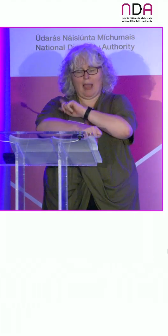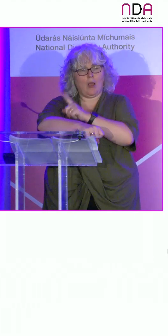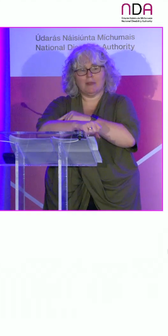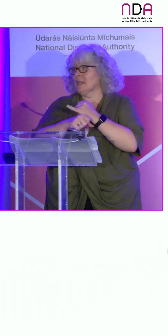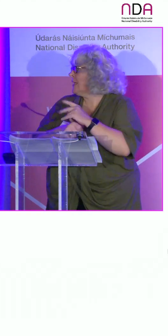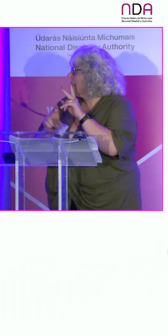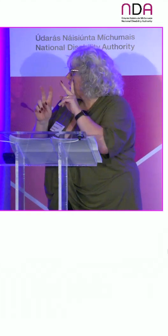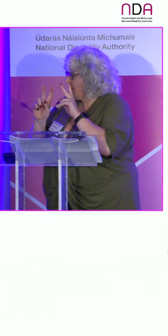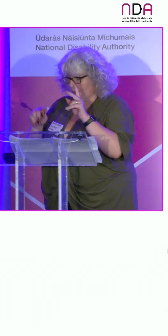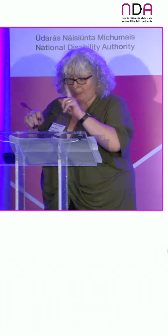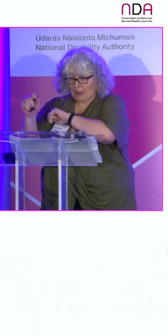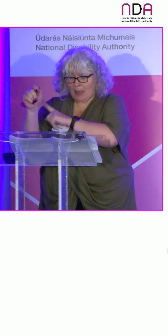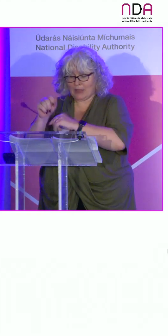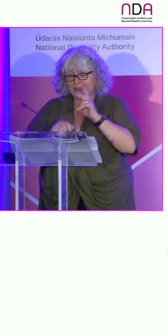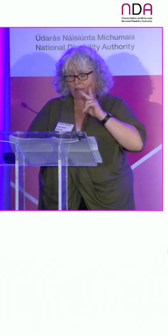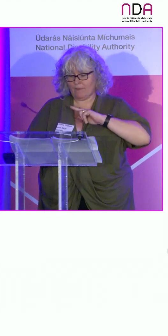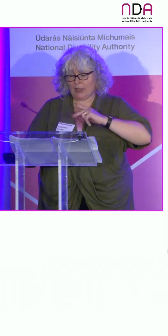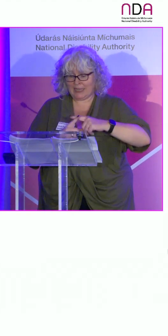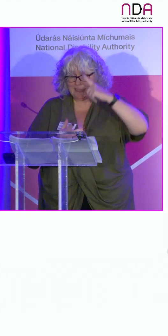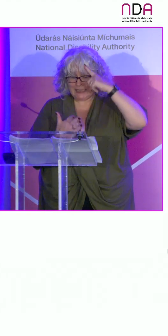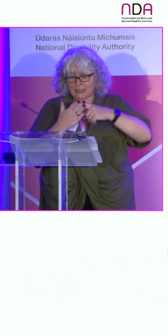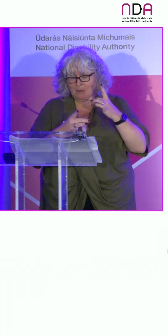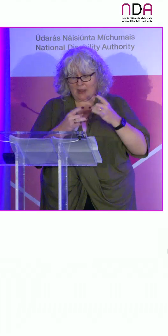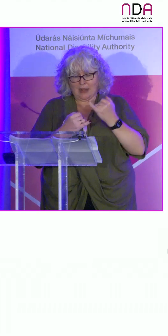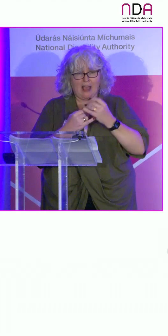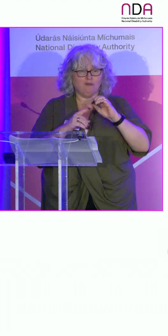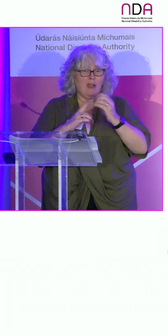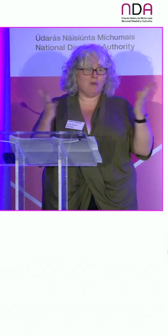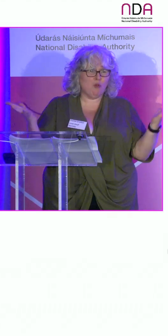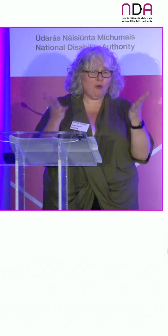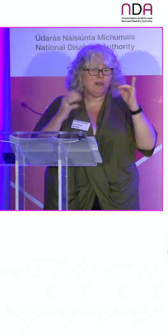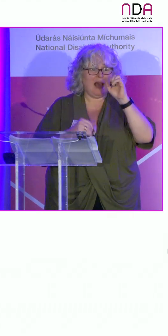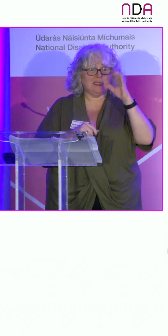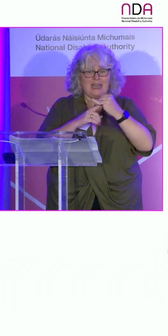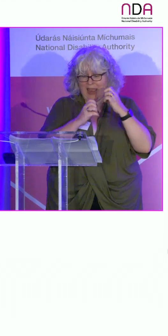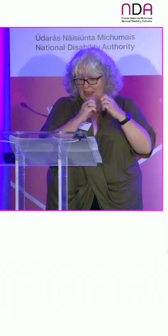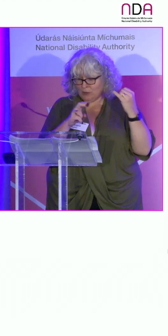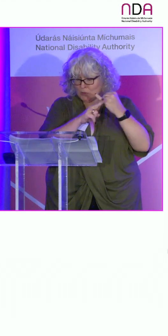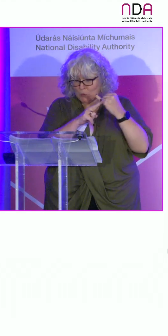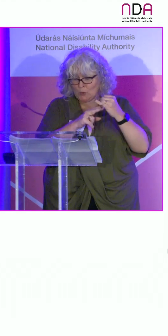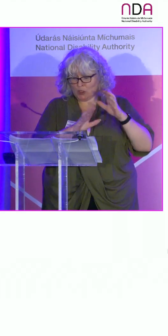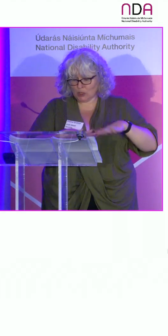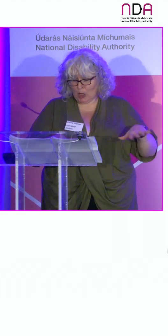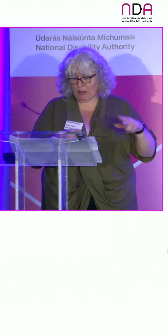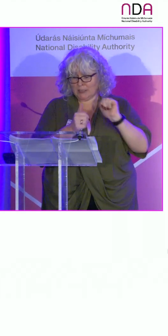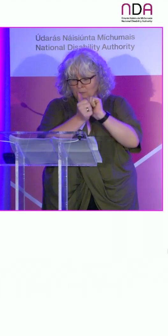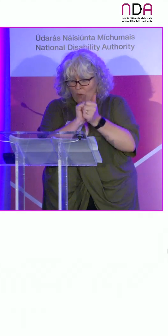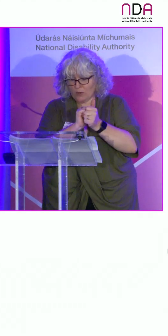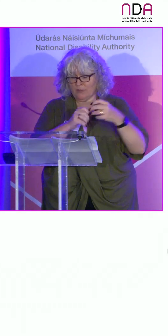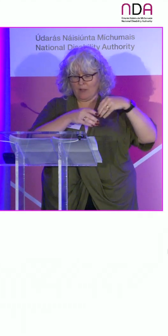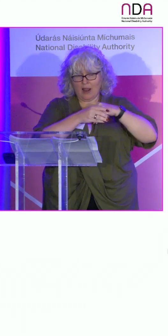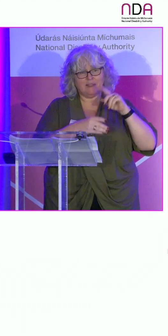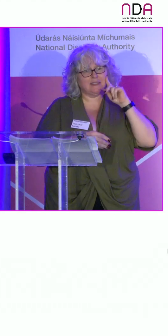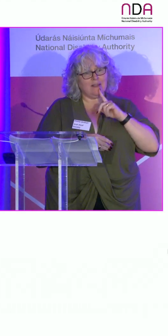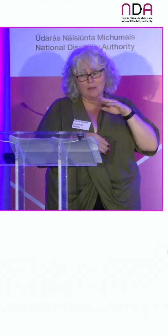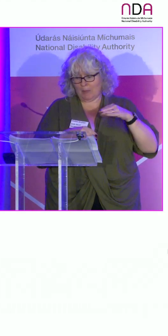no discussions and consultation. When we talk about empowering people, we are trying to promote ISL in every school for